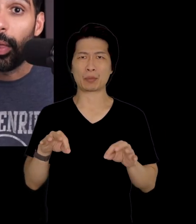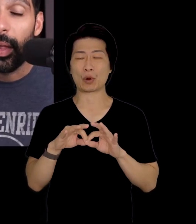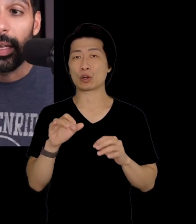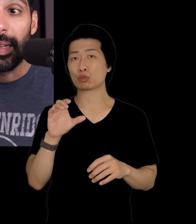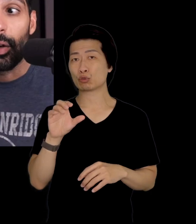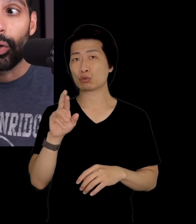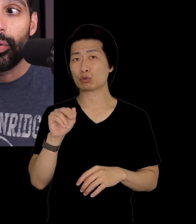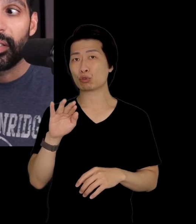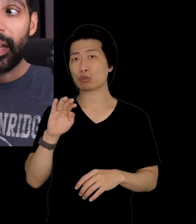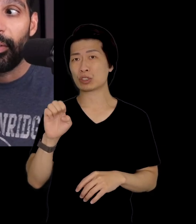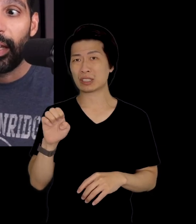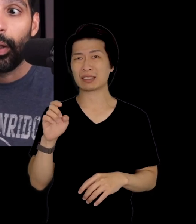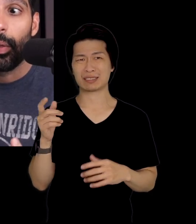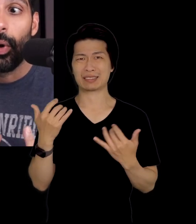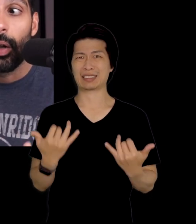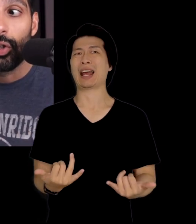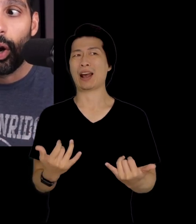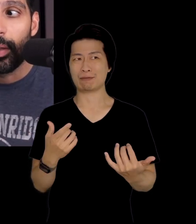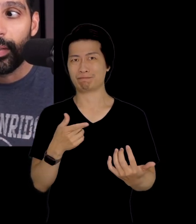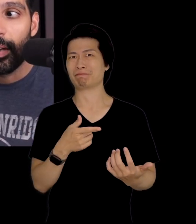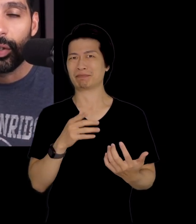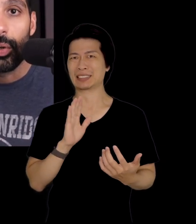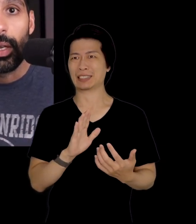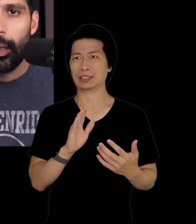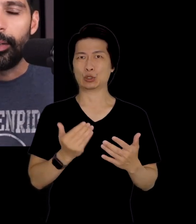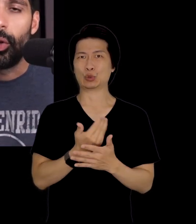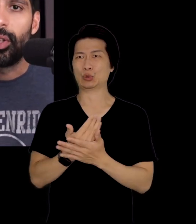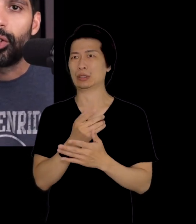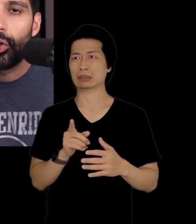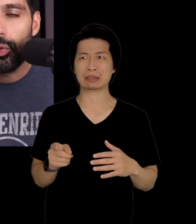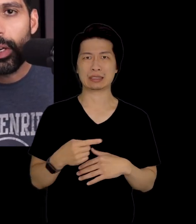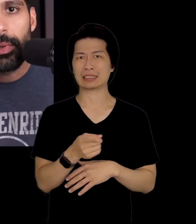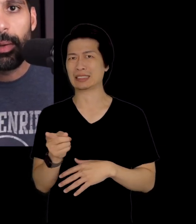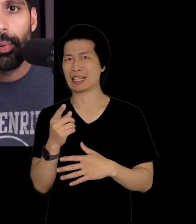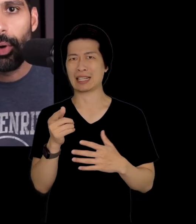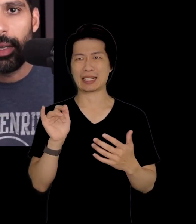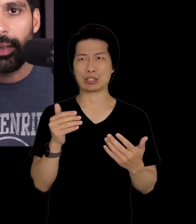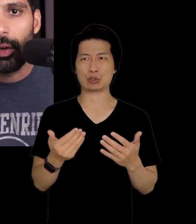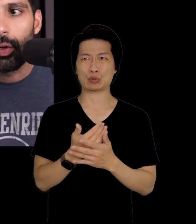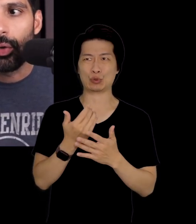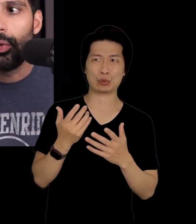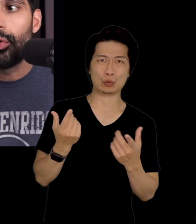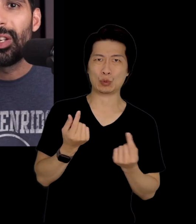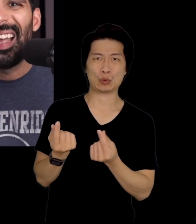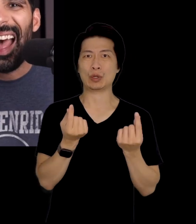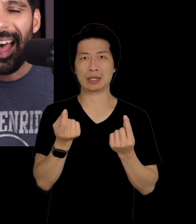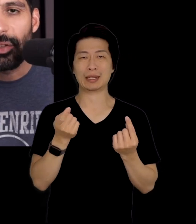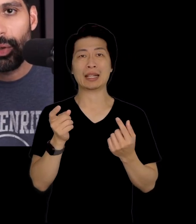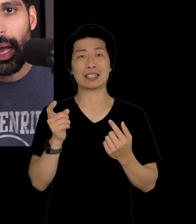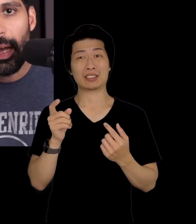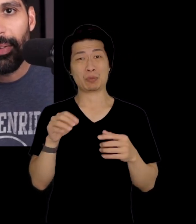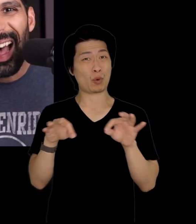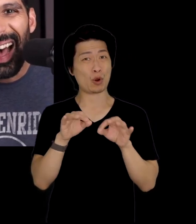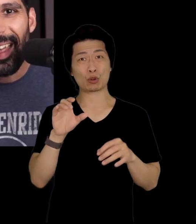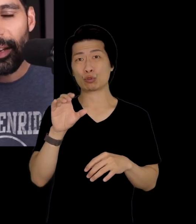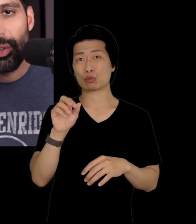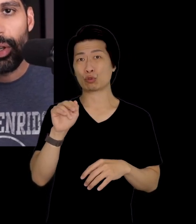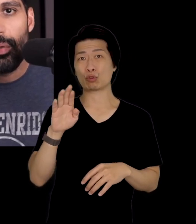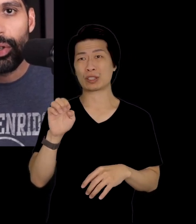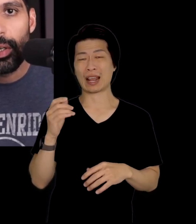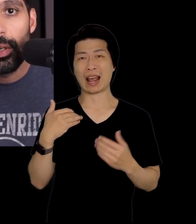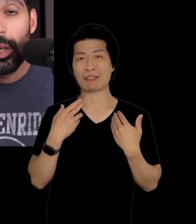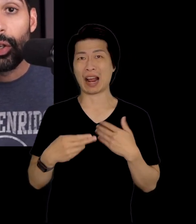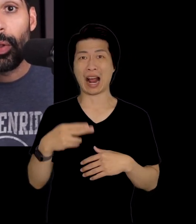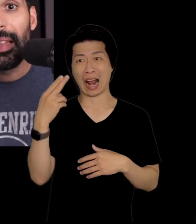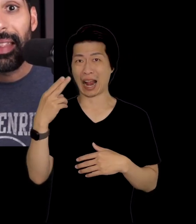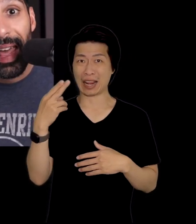important thing, that Cruise is navigating through uncharted territory. And so it's extremely important that Cruise has to have high